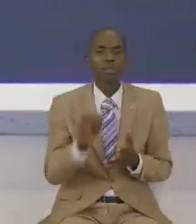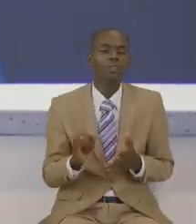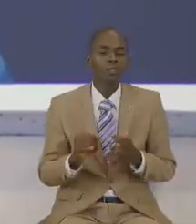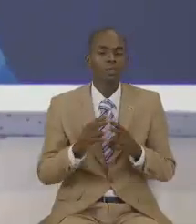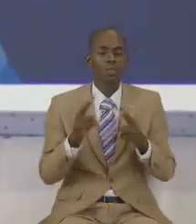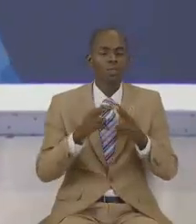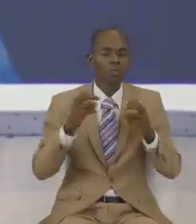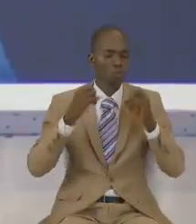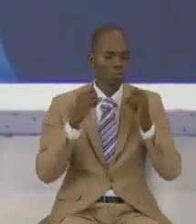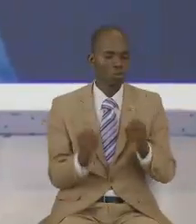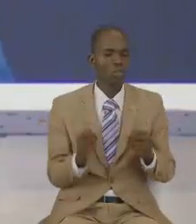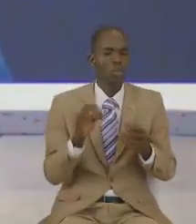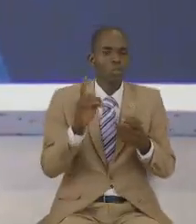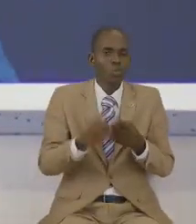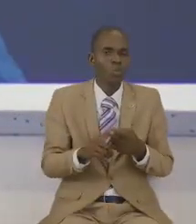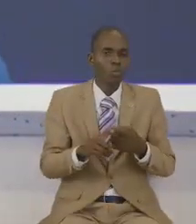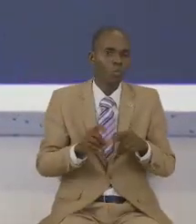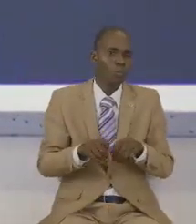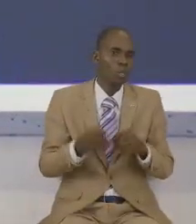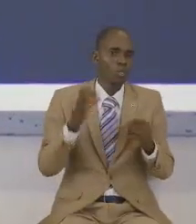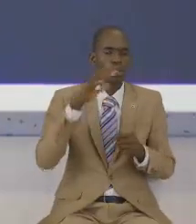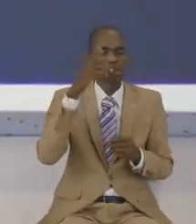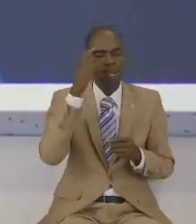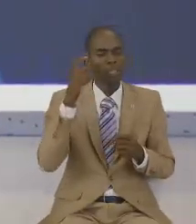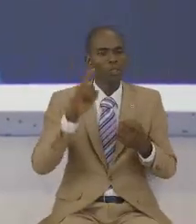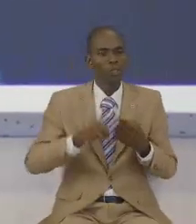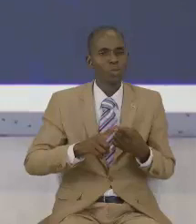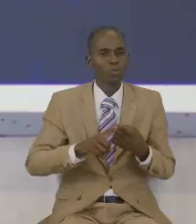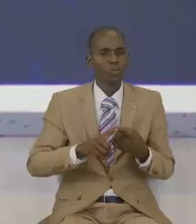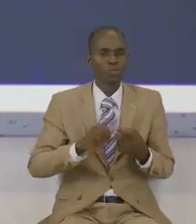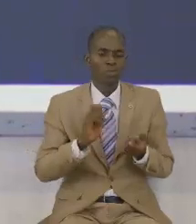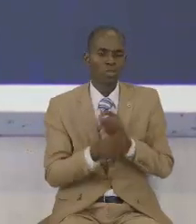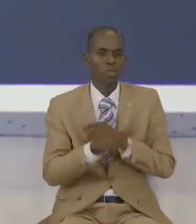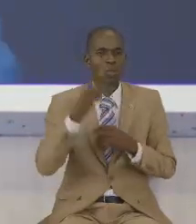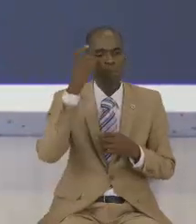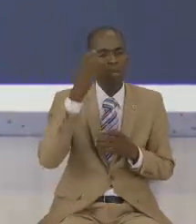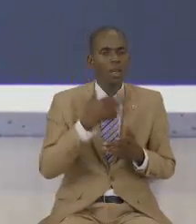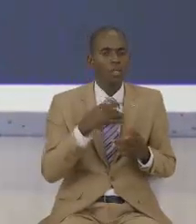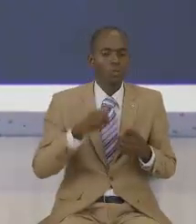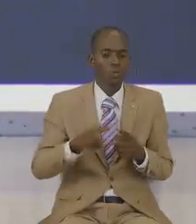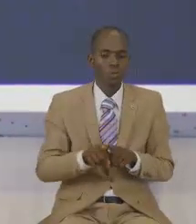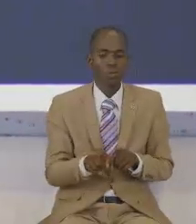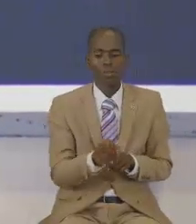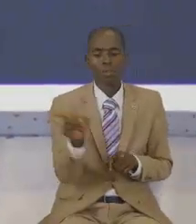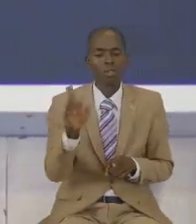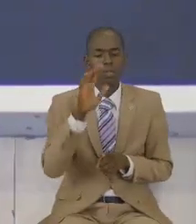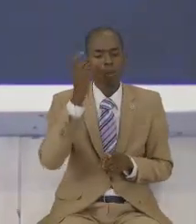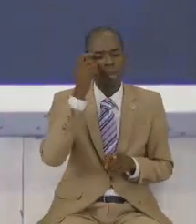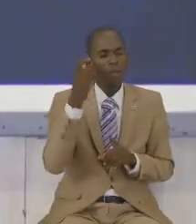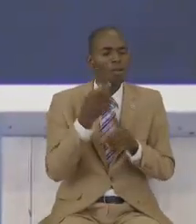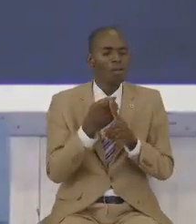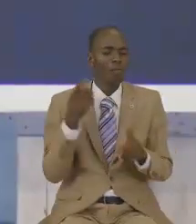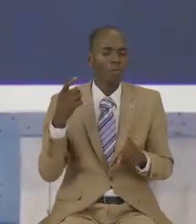to bend your mind, to twist your mind, and to derail your mind from